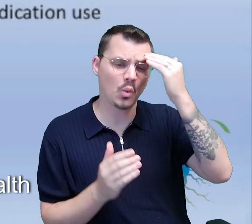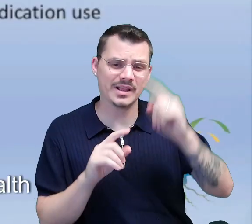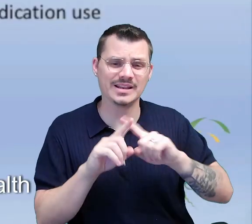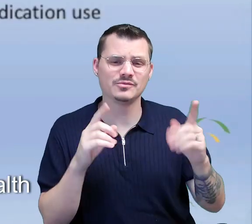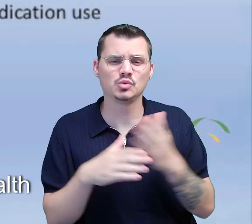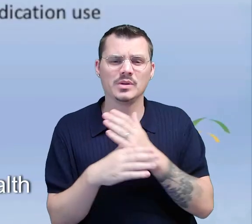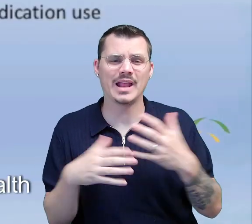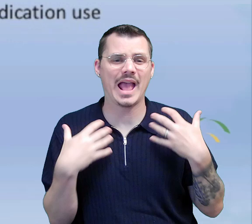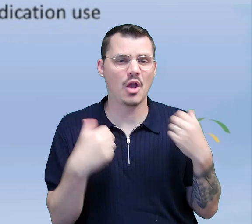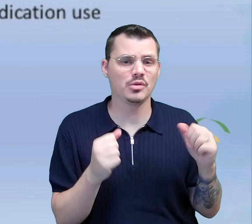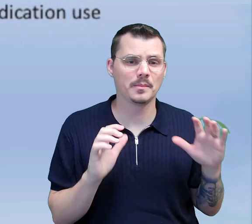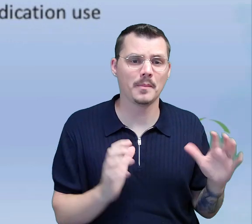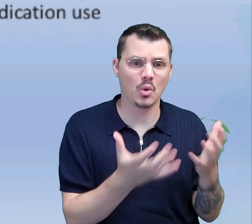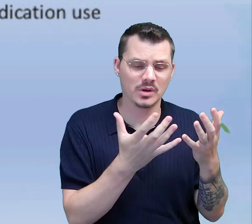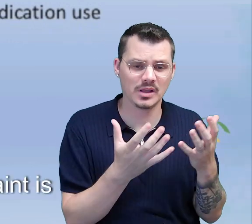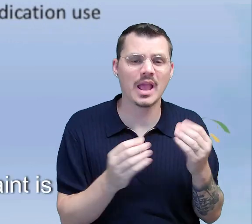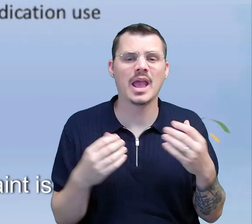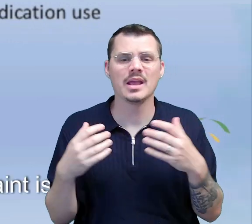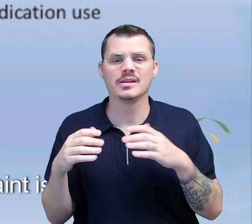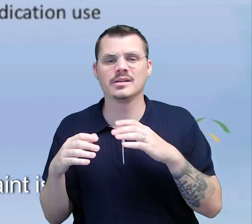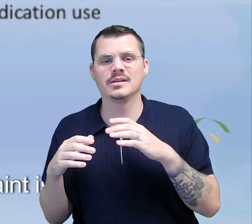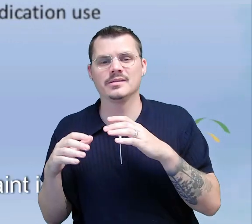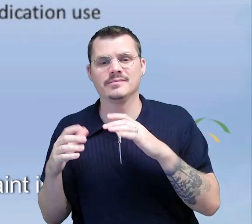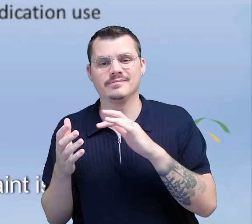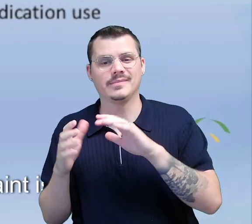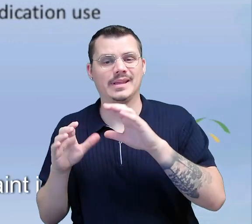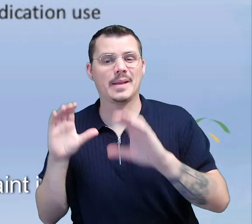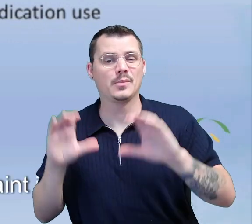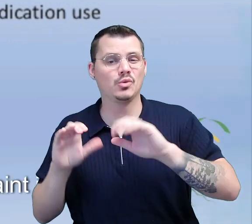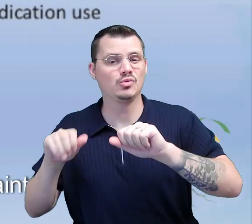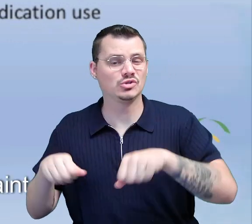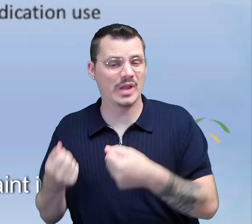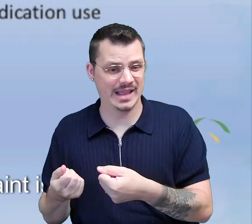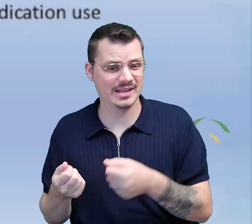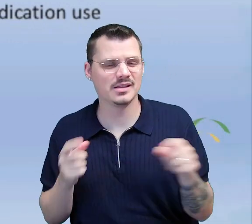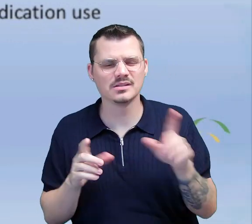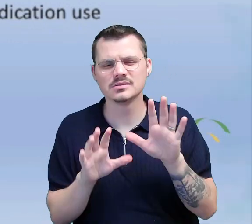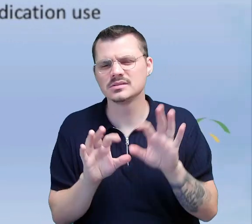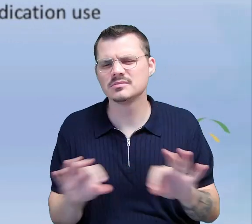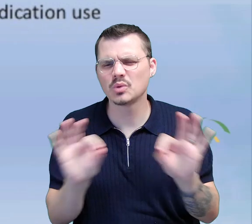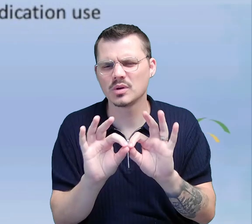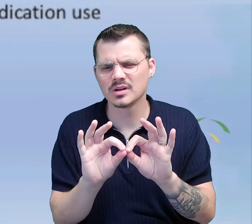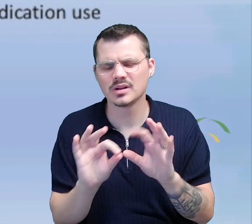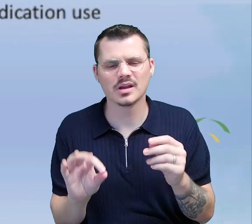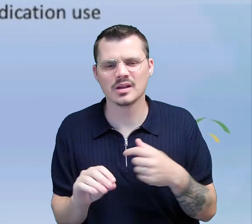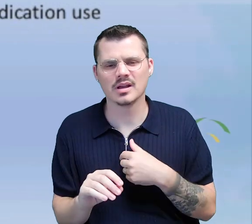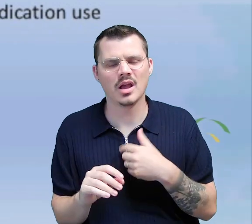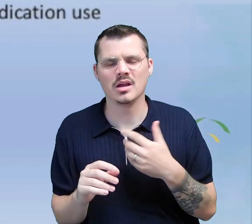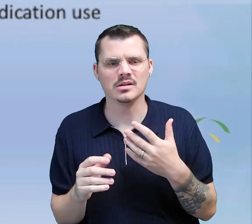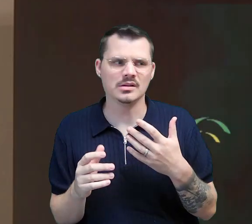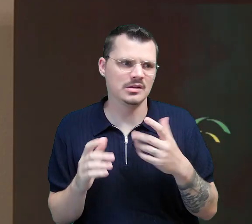Knowing the difference between health-promoting medication use versus chemical restraint is really important. And I